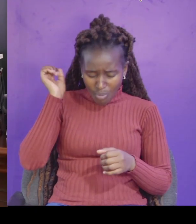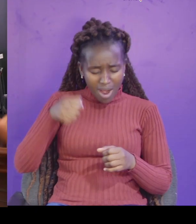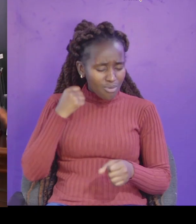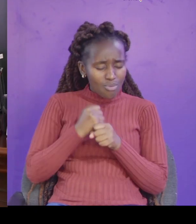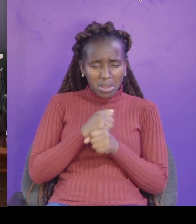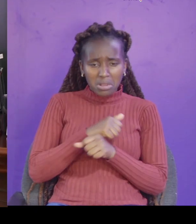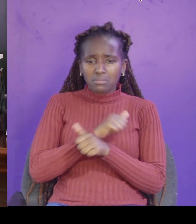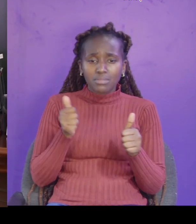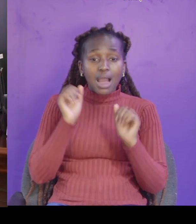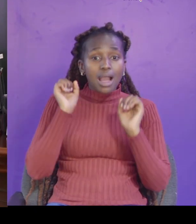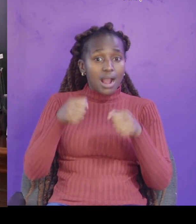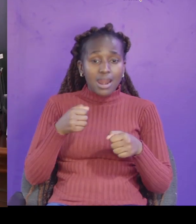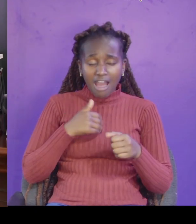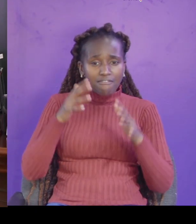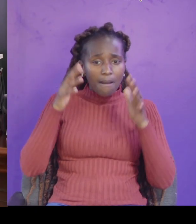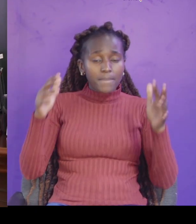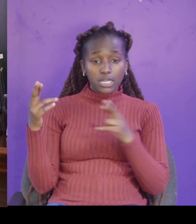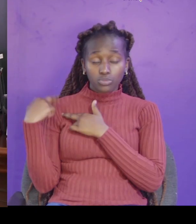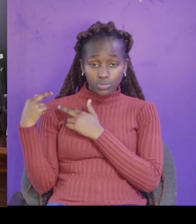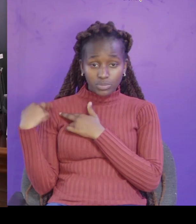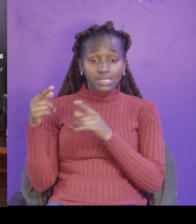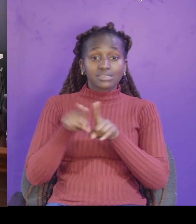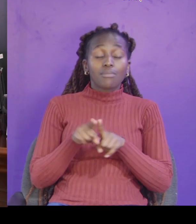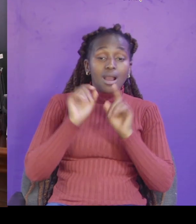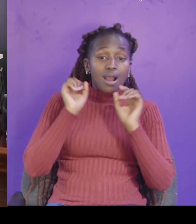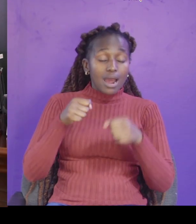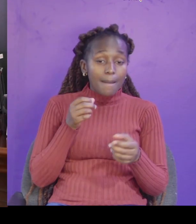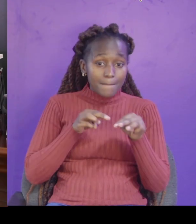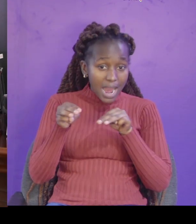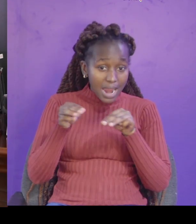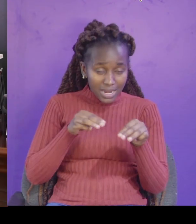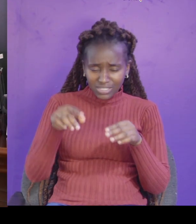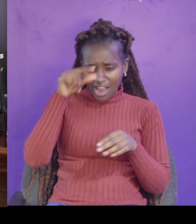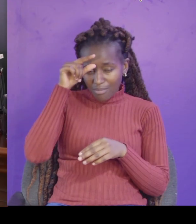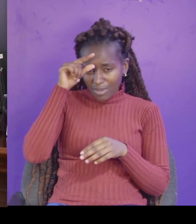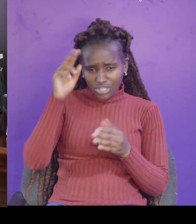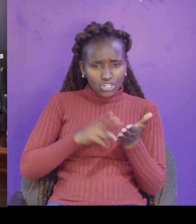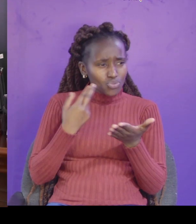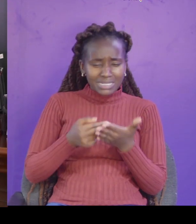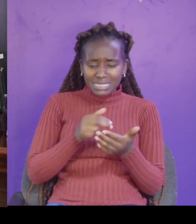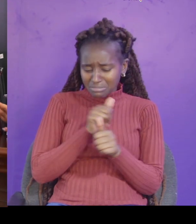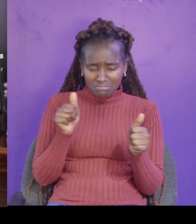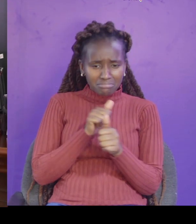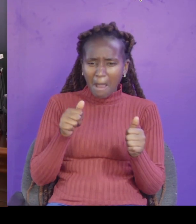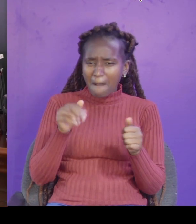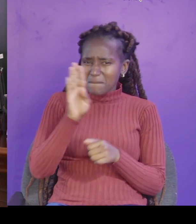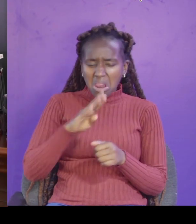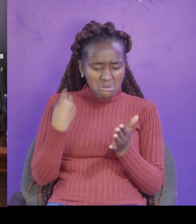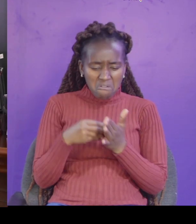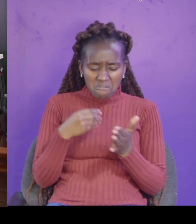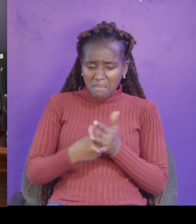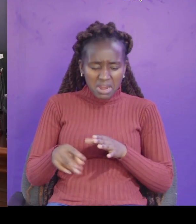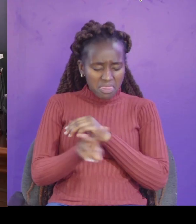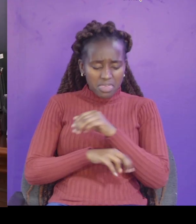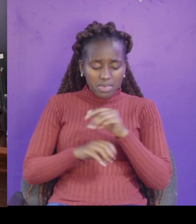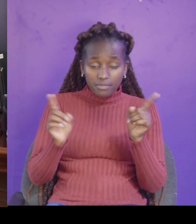entrusted with bigger responsibilities. Young people can manage government resources up to billions of money and make sure it's not stolen.